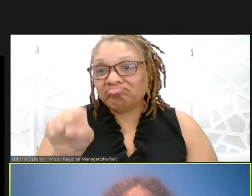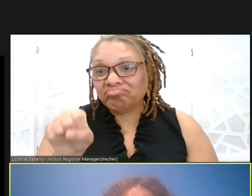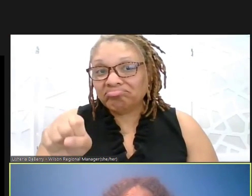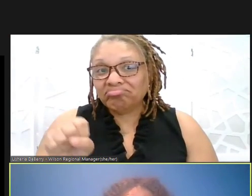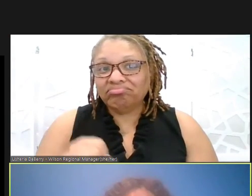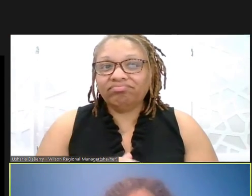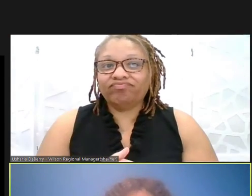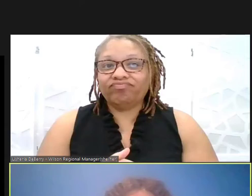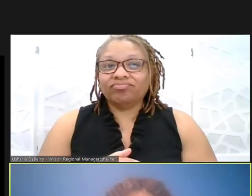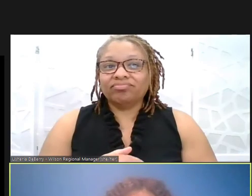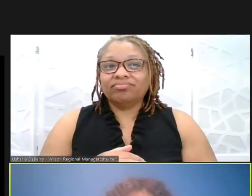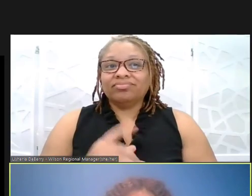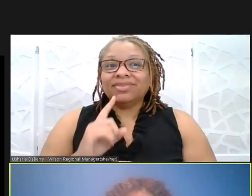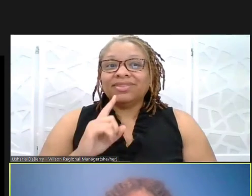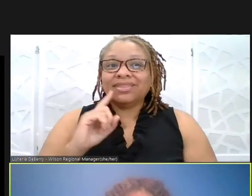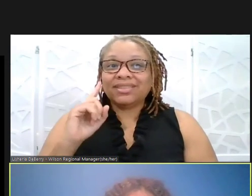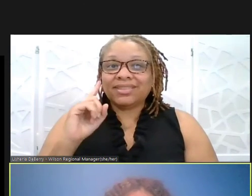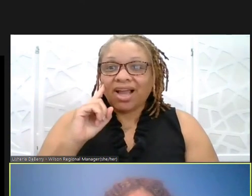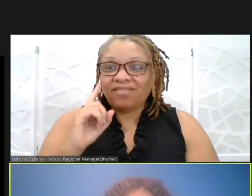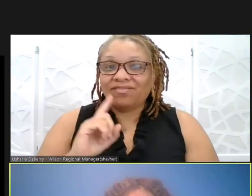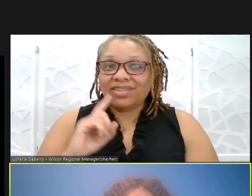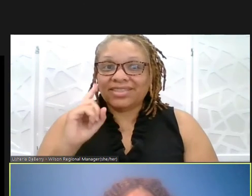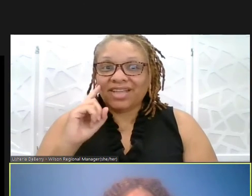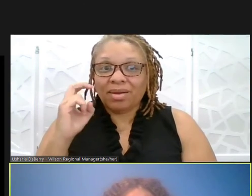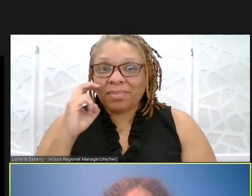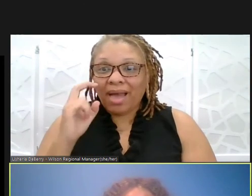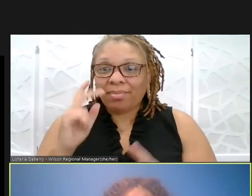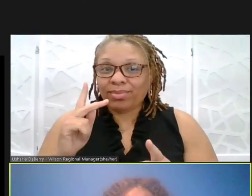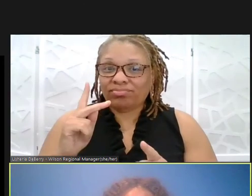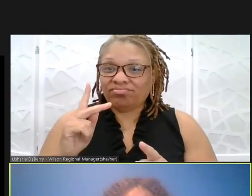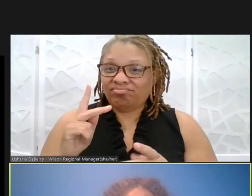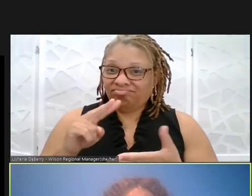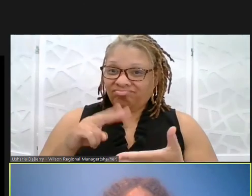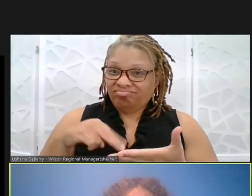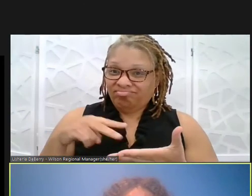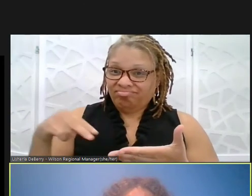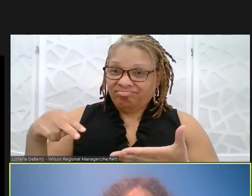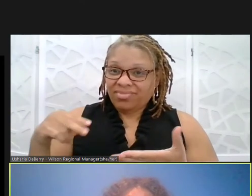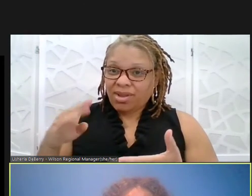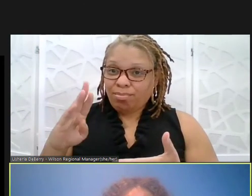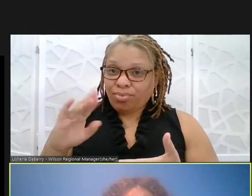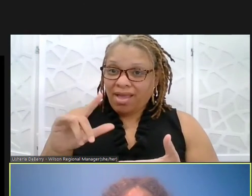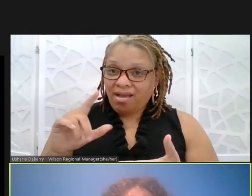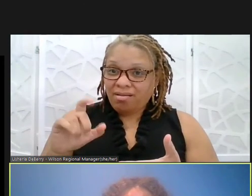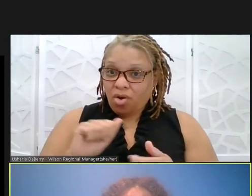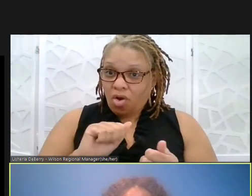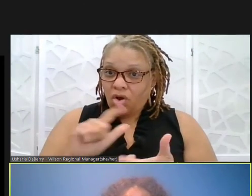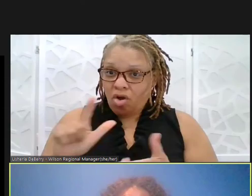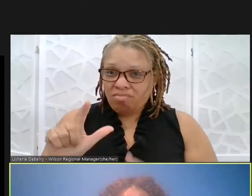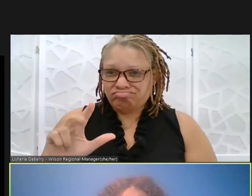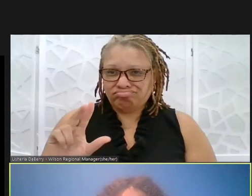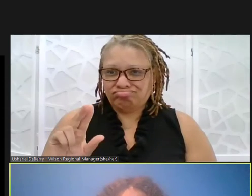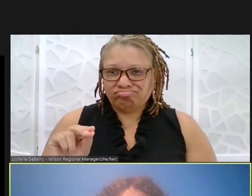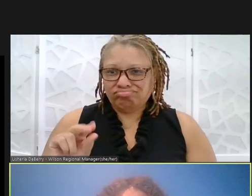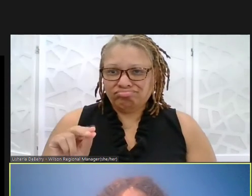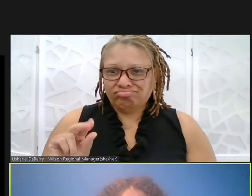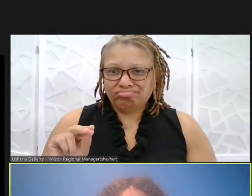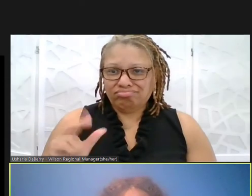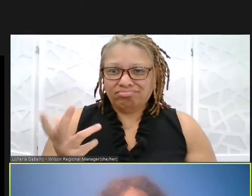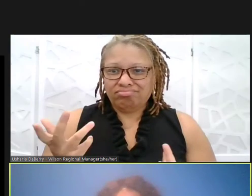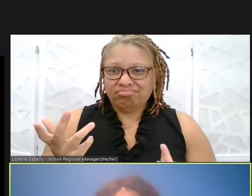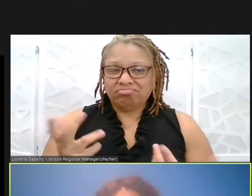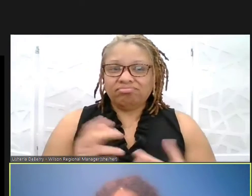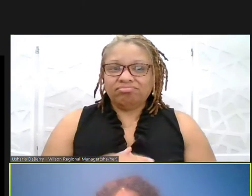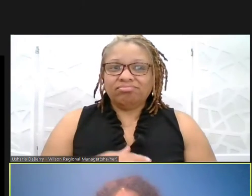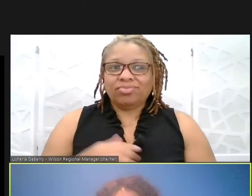deaf people drive? Yeah, we do drive. Does a deaf and deafblind person read Braille?